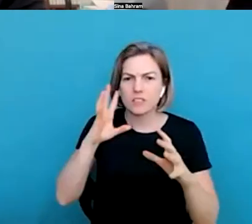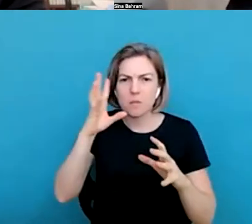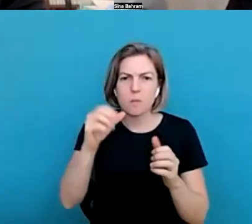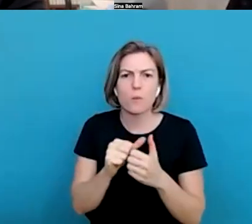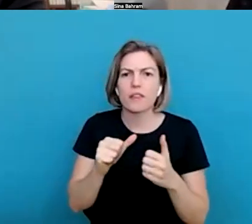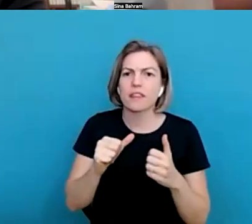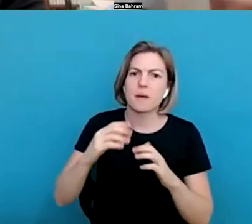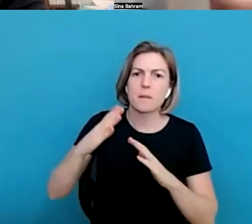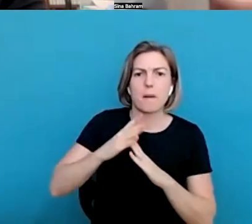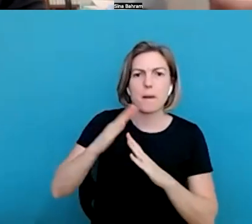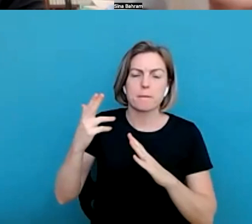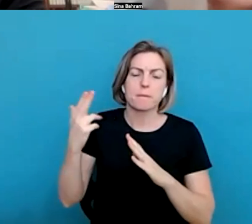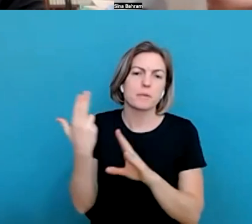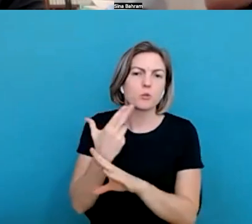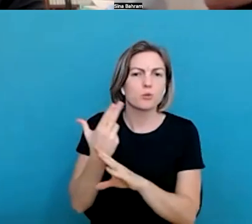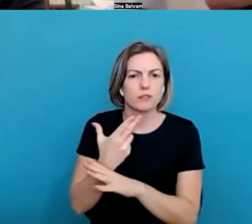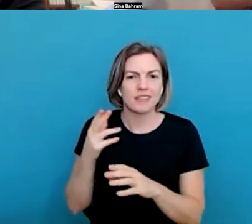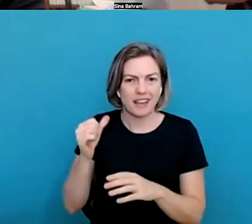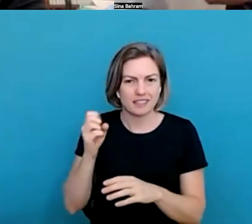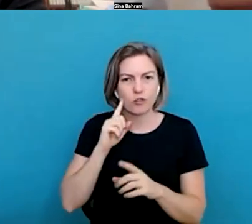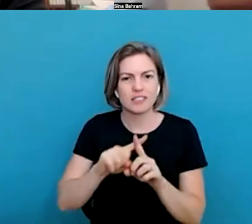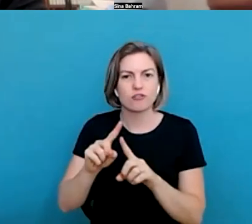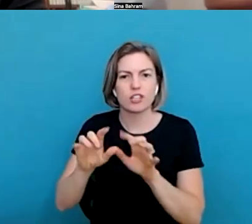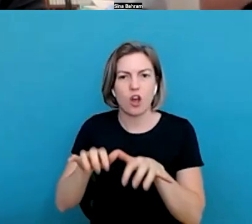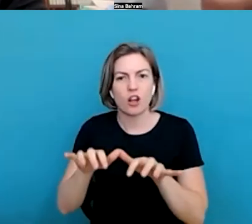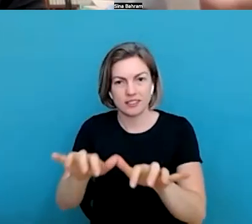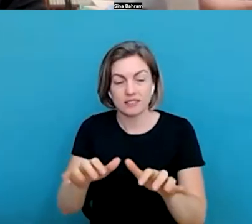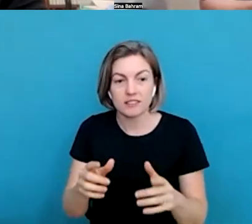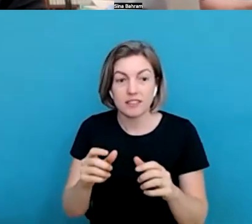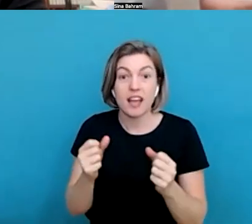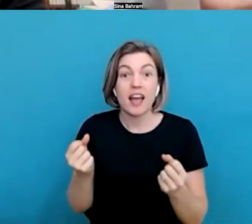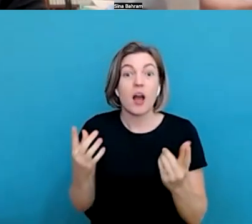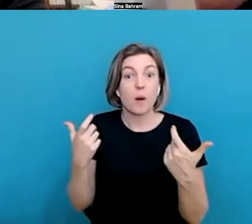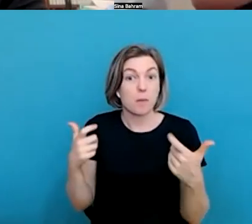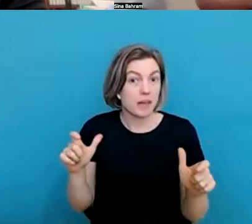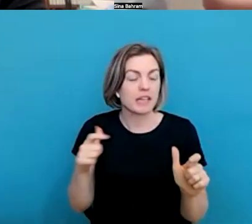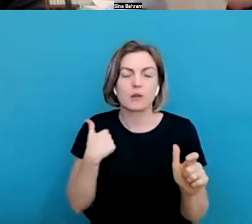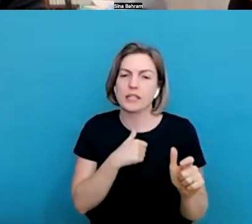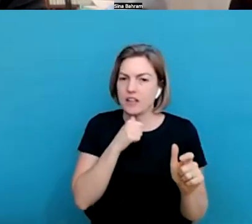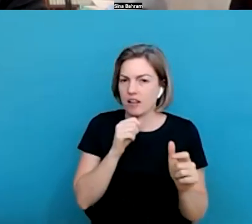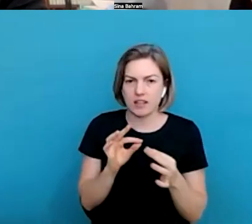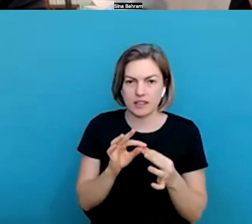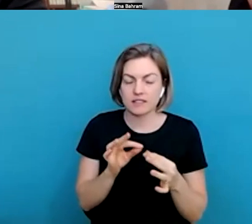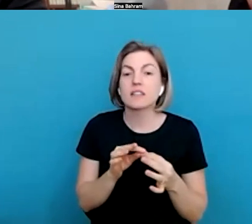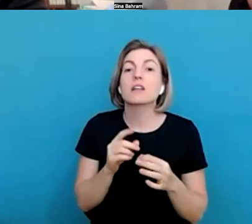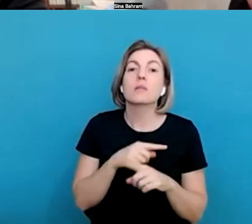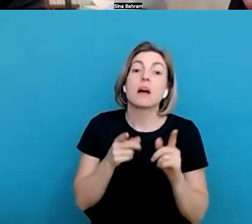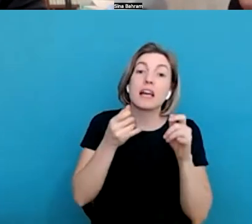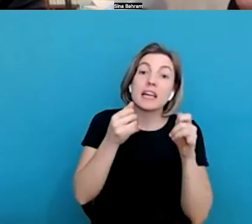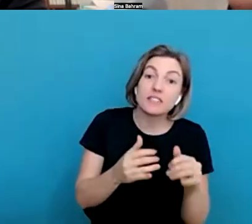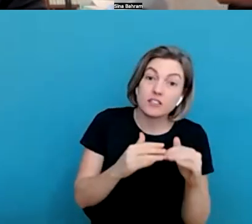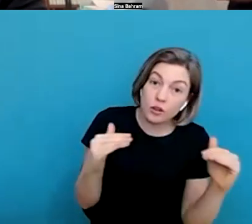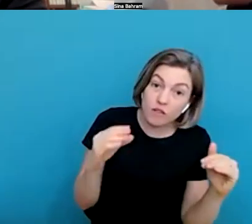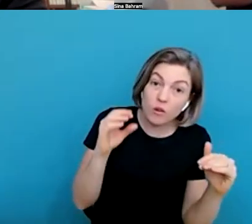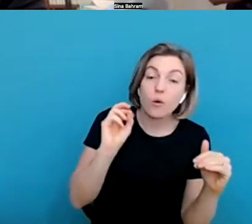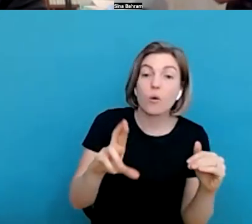use cases for different audiences. Whether and how big those audiences are, we're not making an assertion about. It could be at an individual level, or it